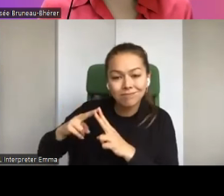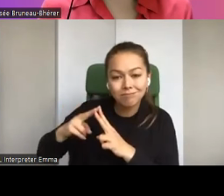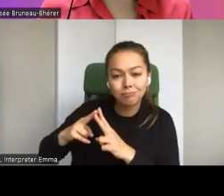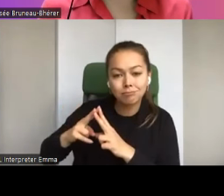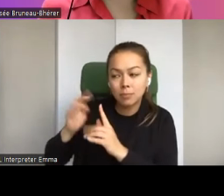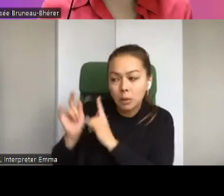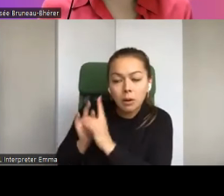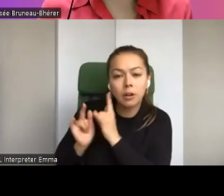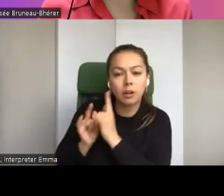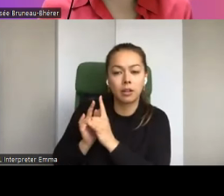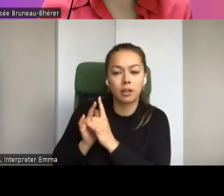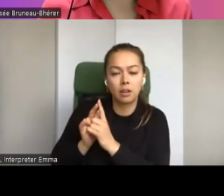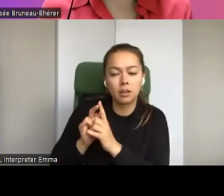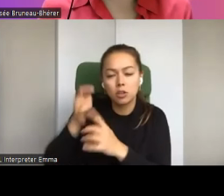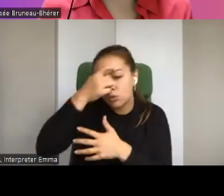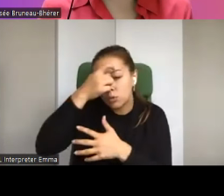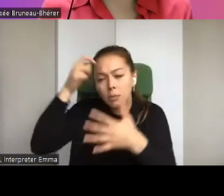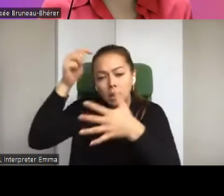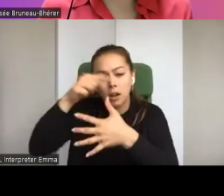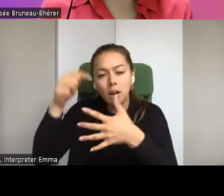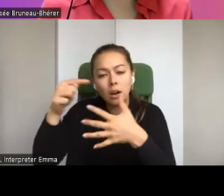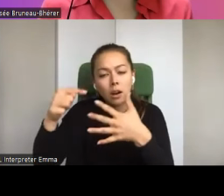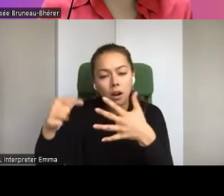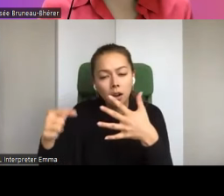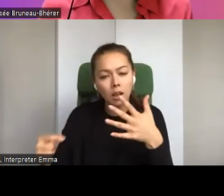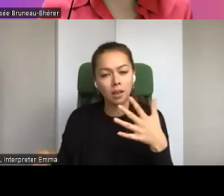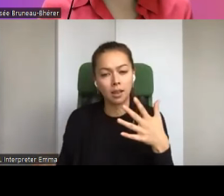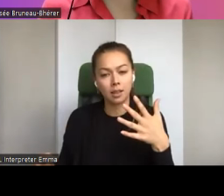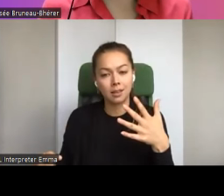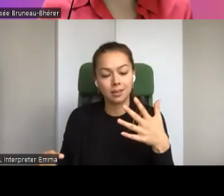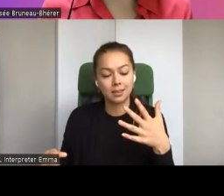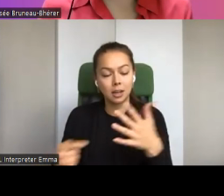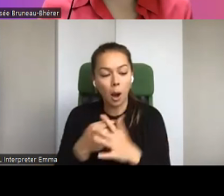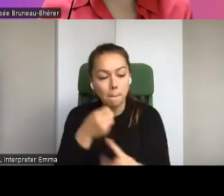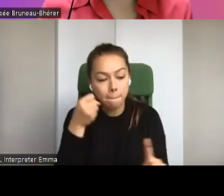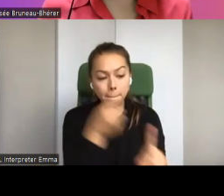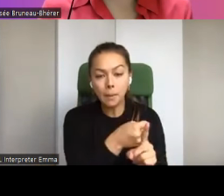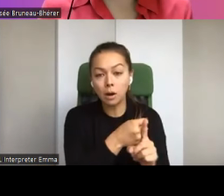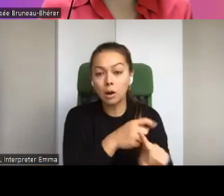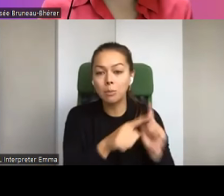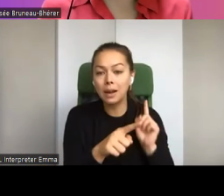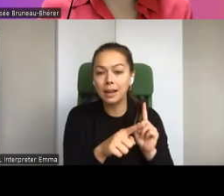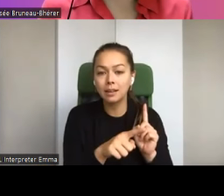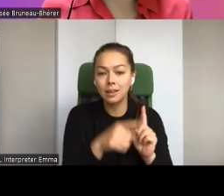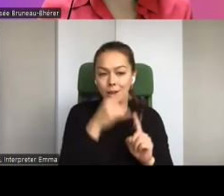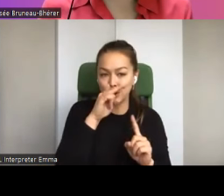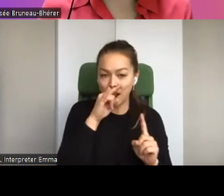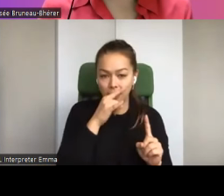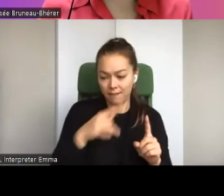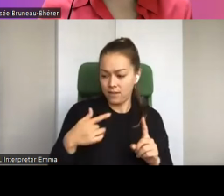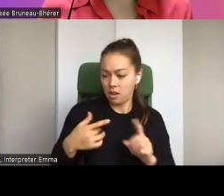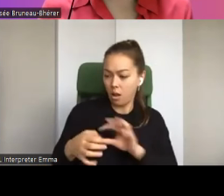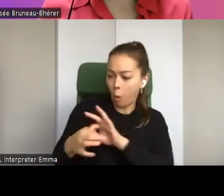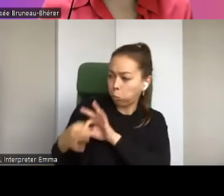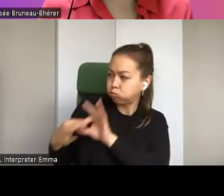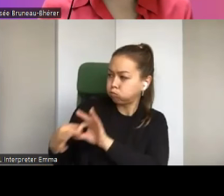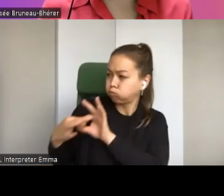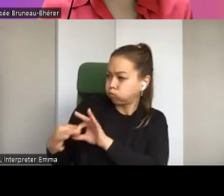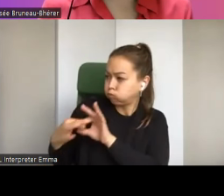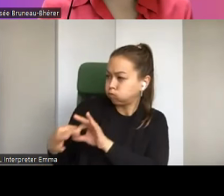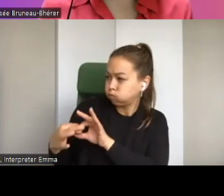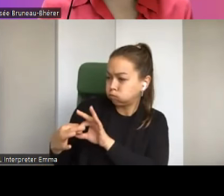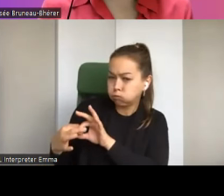trauma that are caused by people who are close to the child and with whom the child has a trusting relationship. So